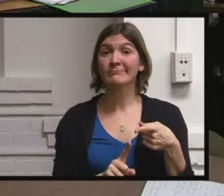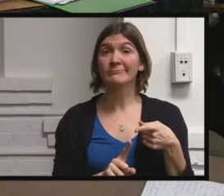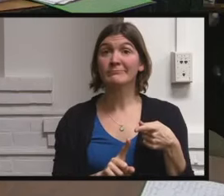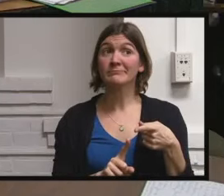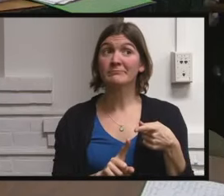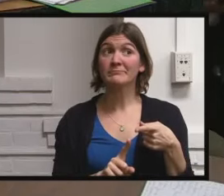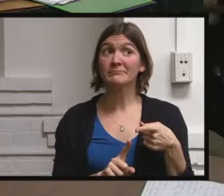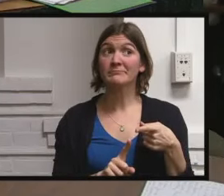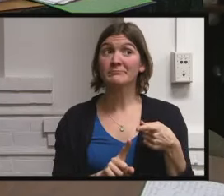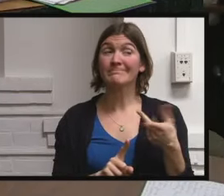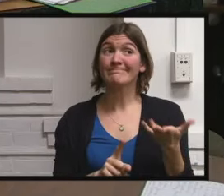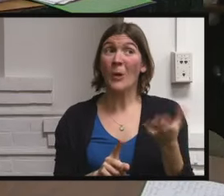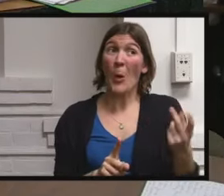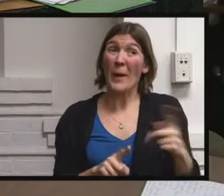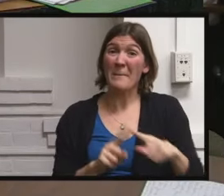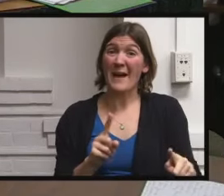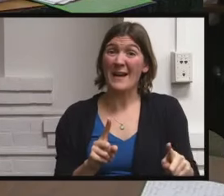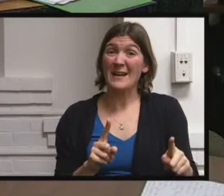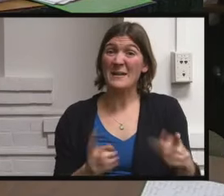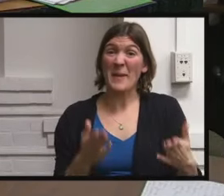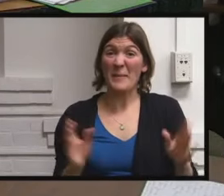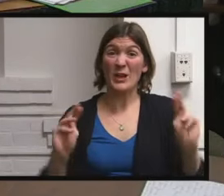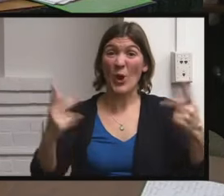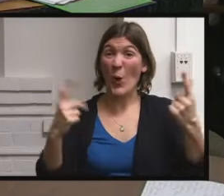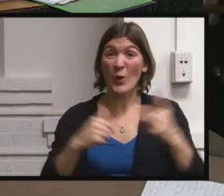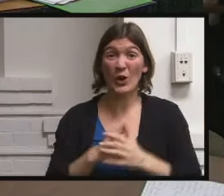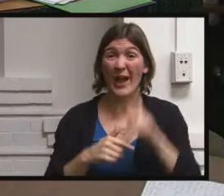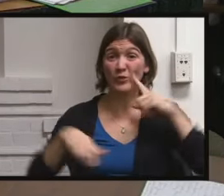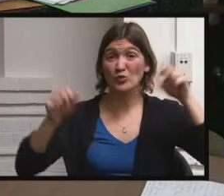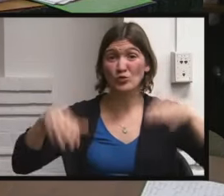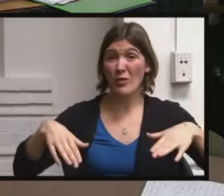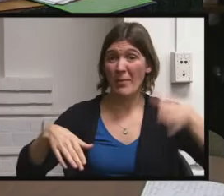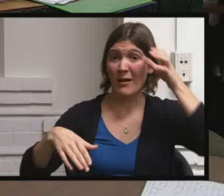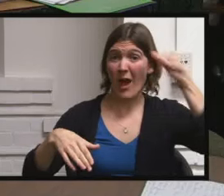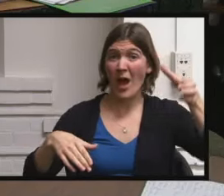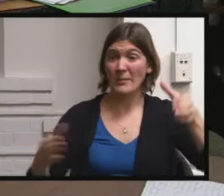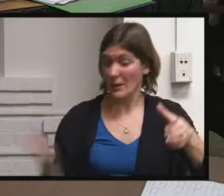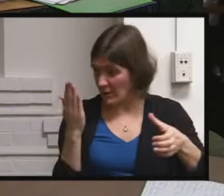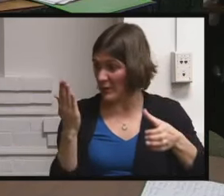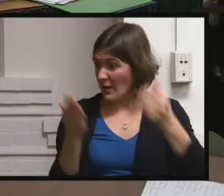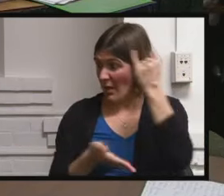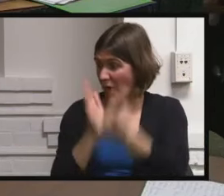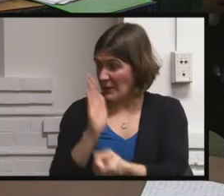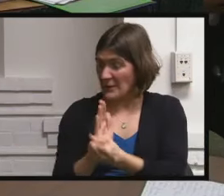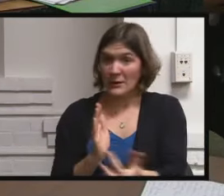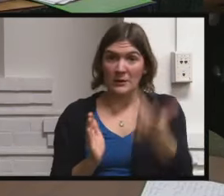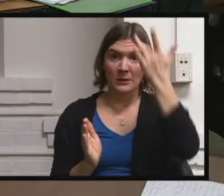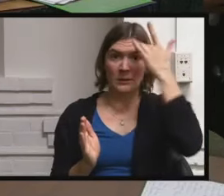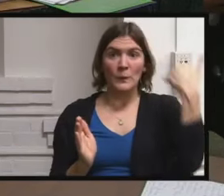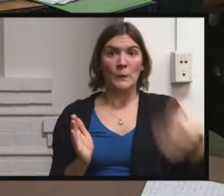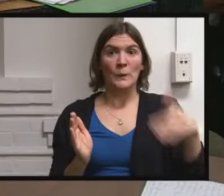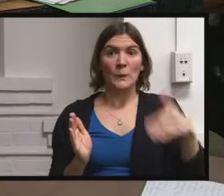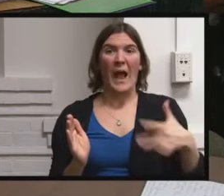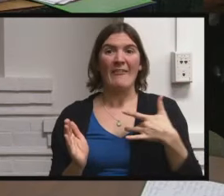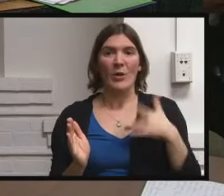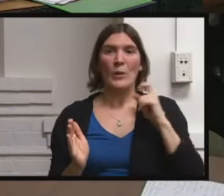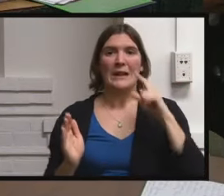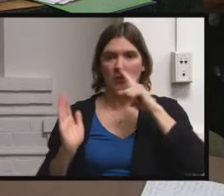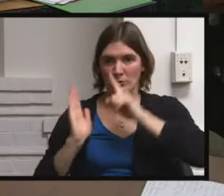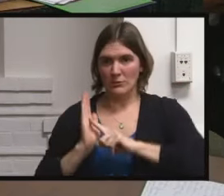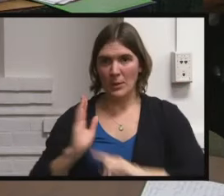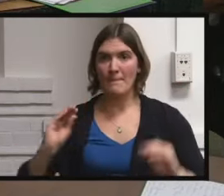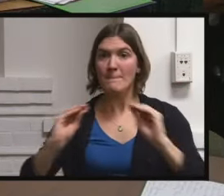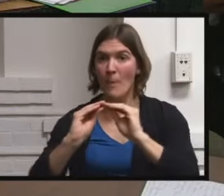at least less desirable, perhaps undesirable. This is late breaking news, and we think that it warrants some additional